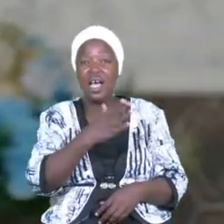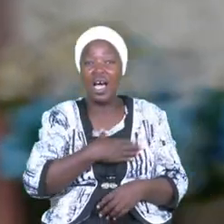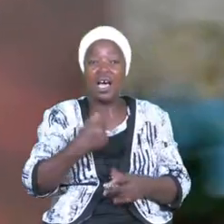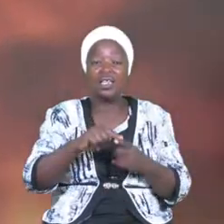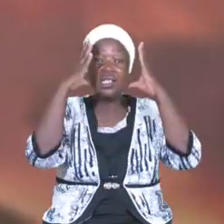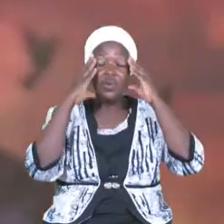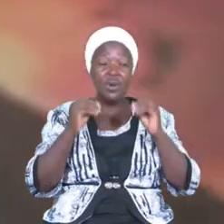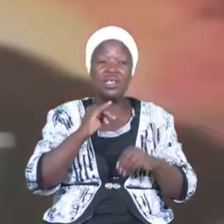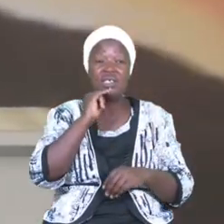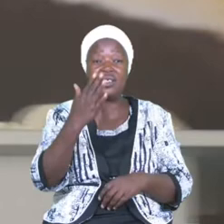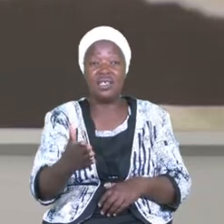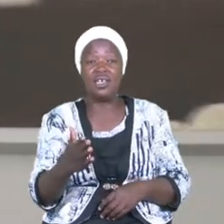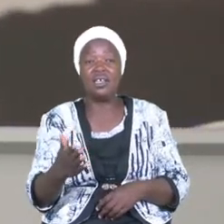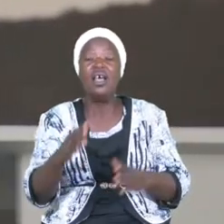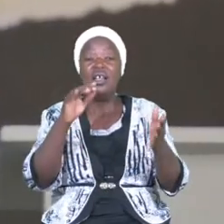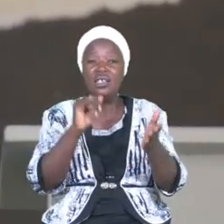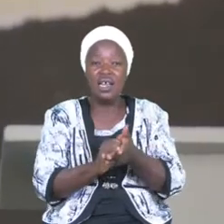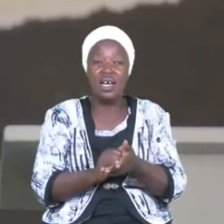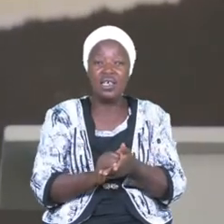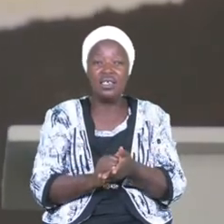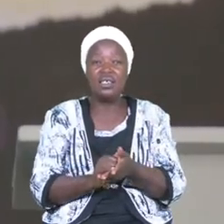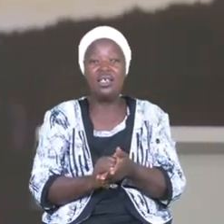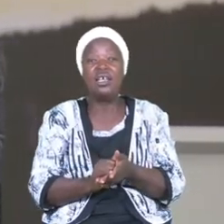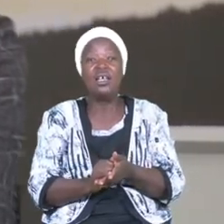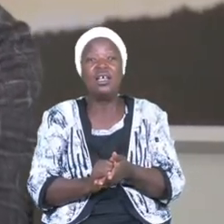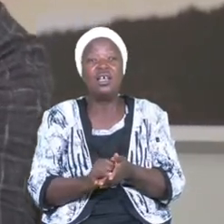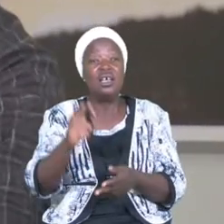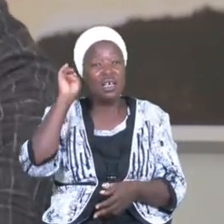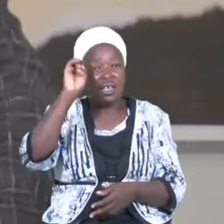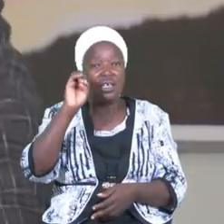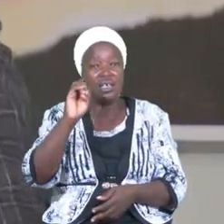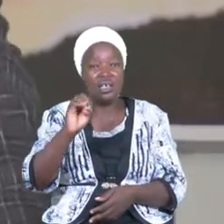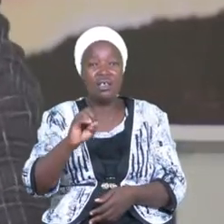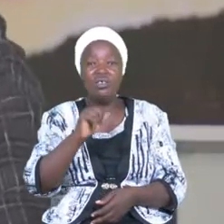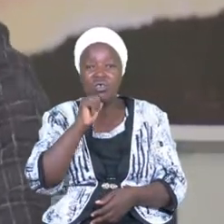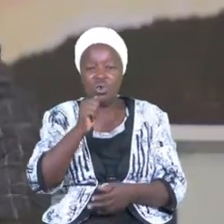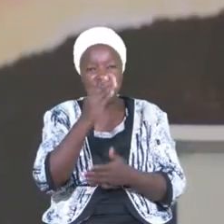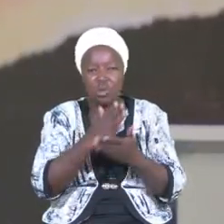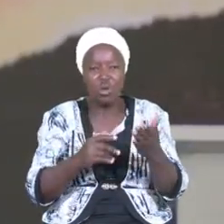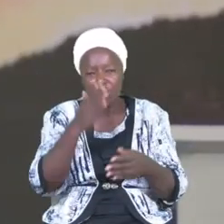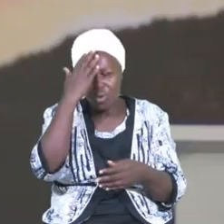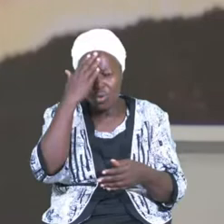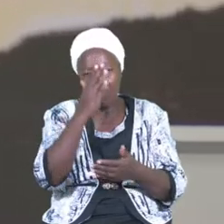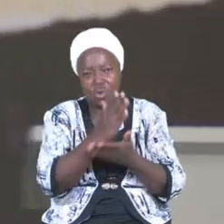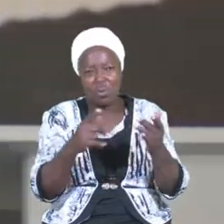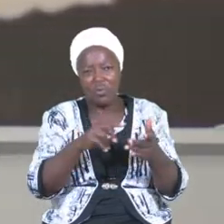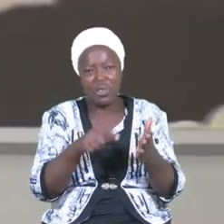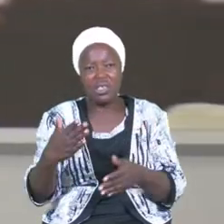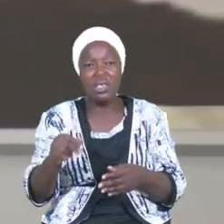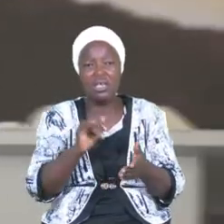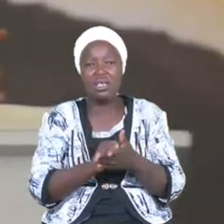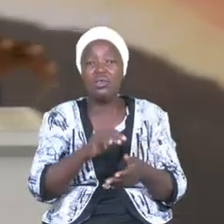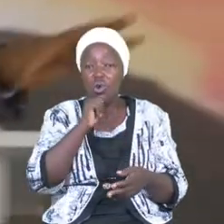is there, that in all, not some of these things, in all these things, we